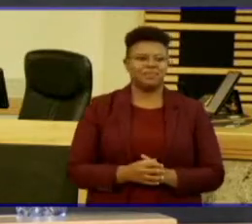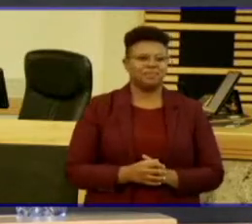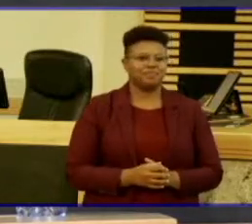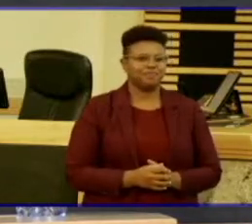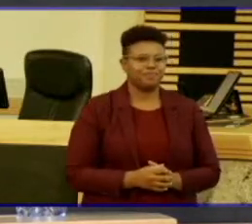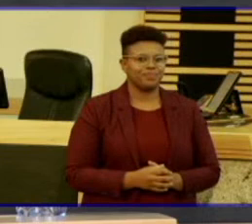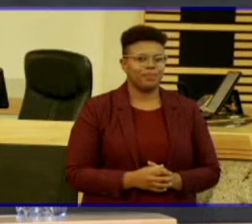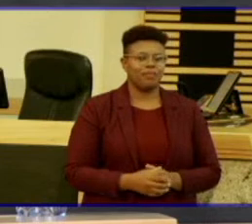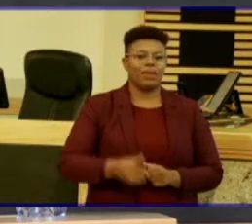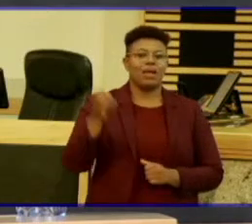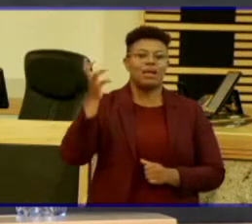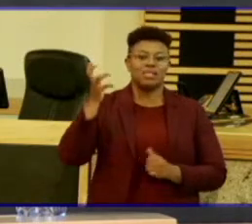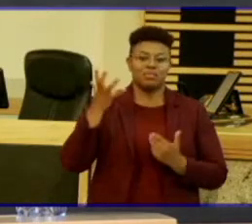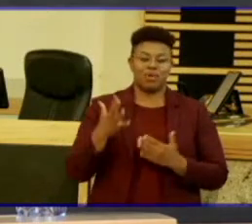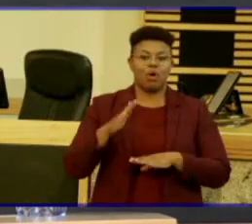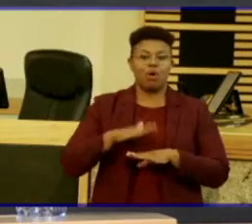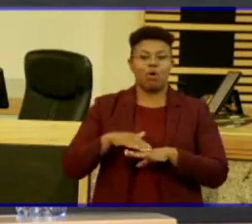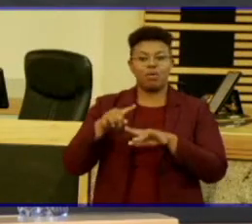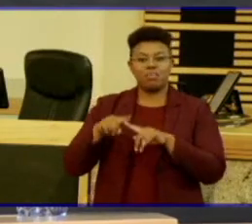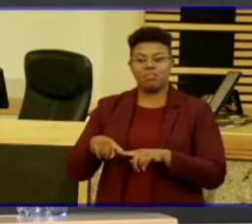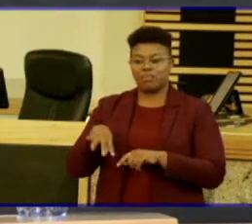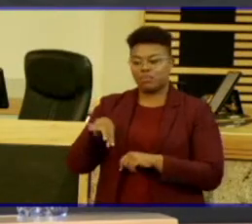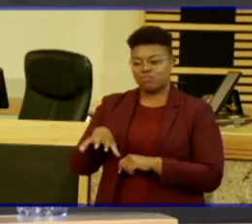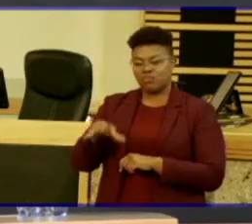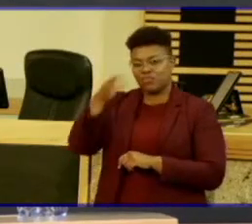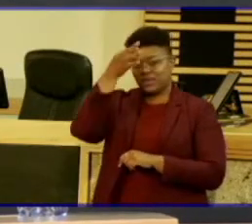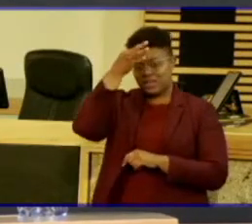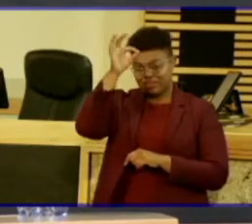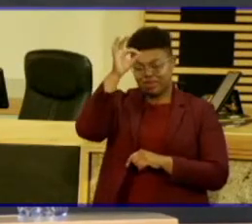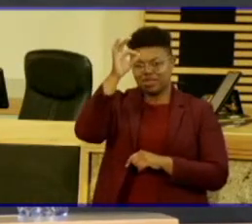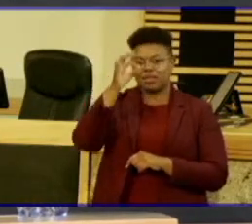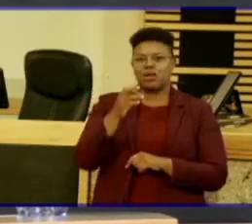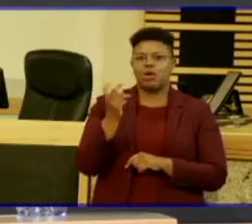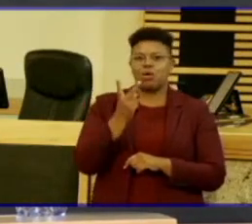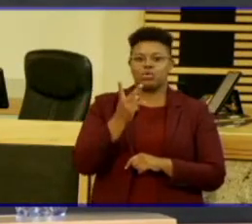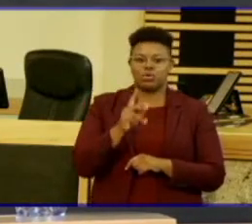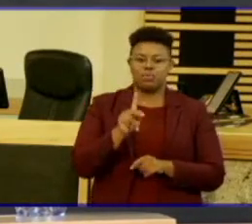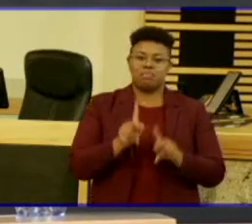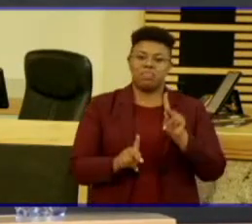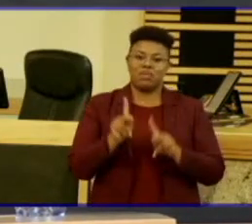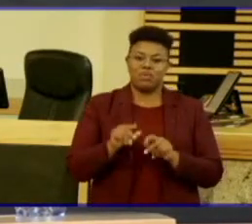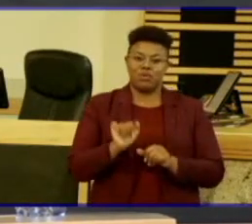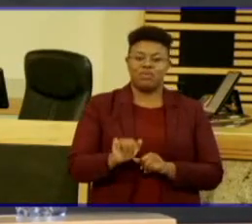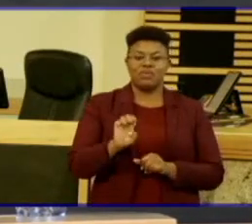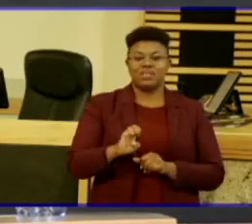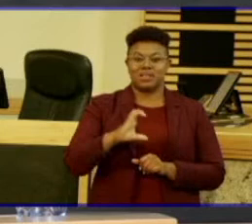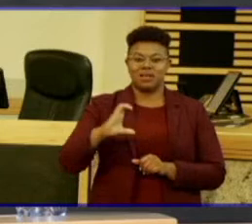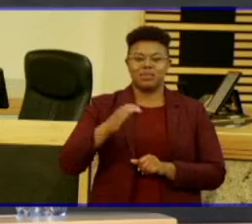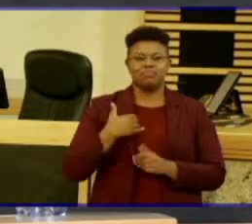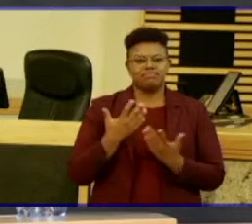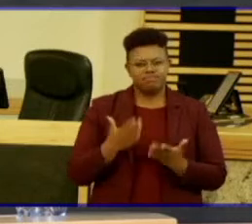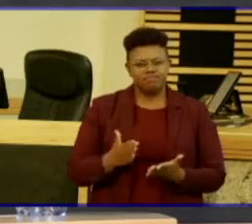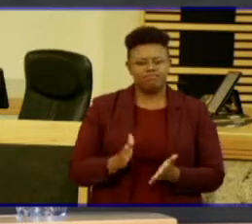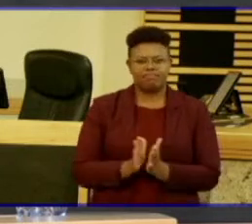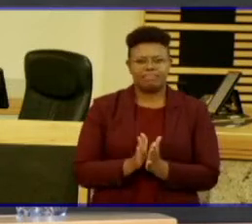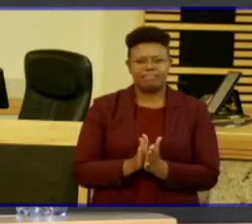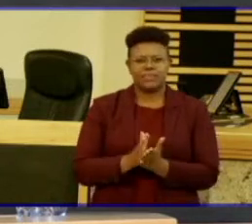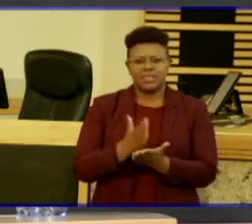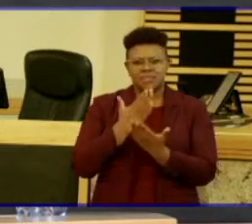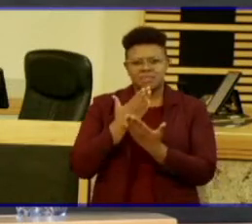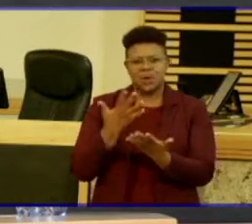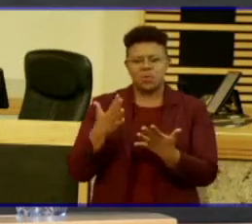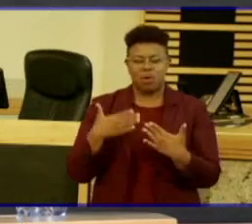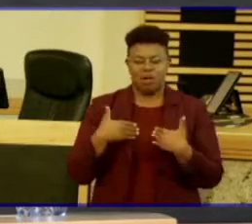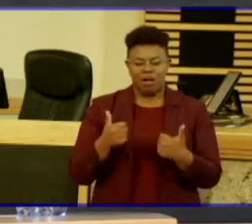Madam Speaker, on behalf of the provincial government and the people of the Eastern Cape, let me extend our gratitude to our